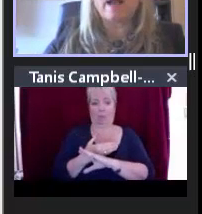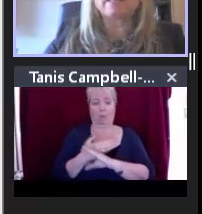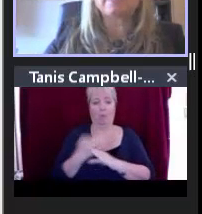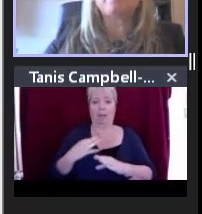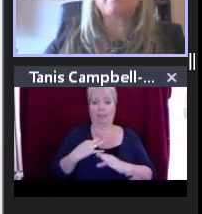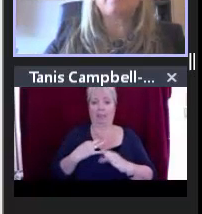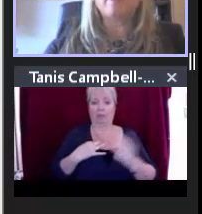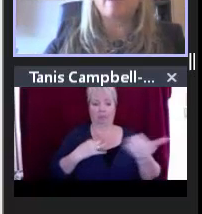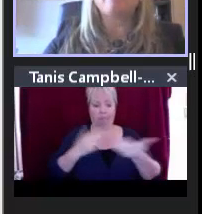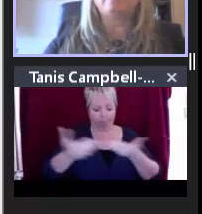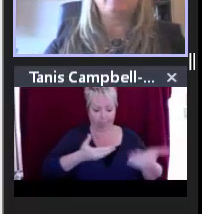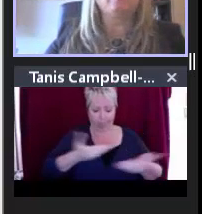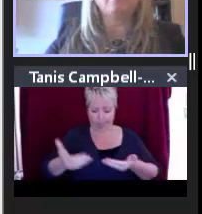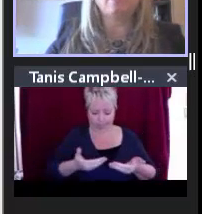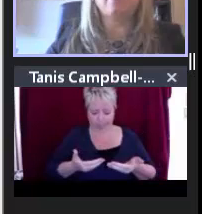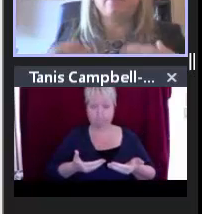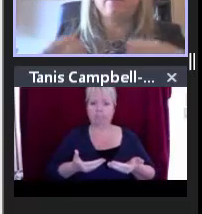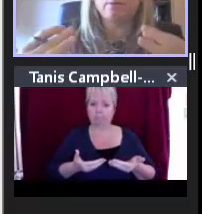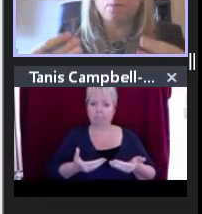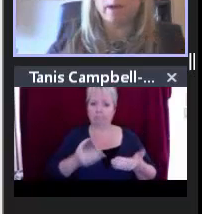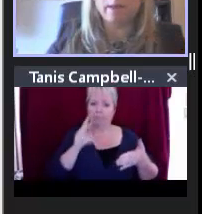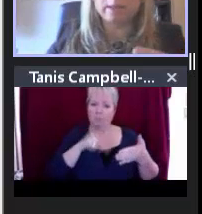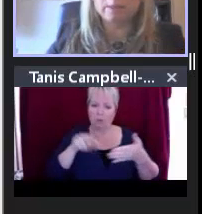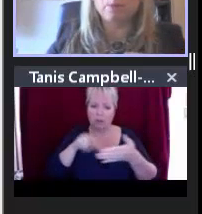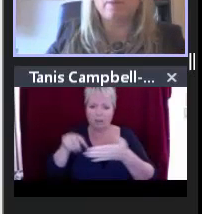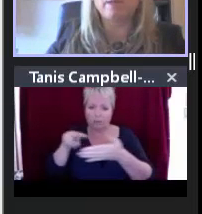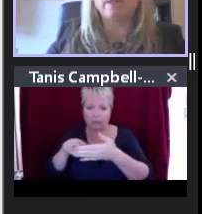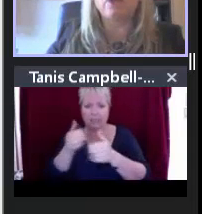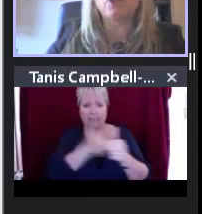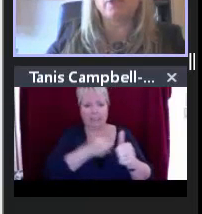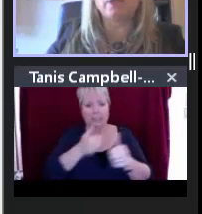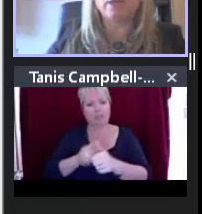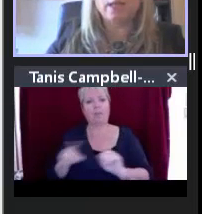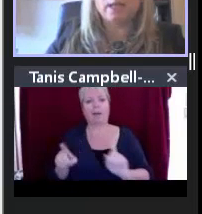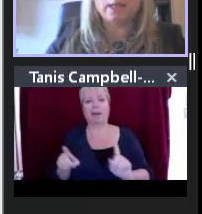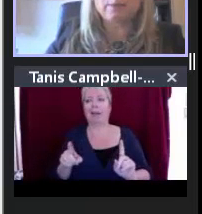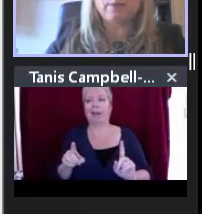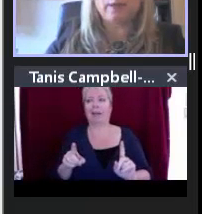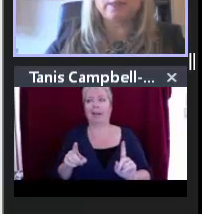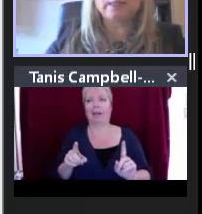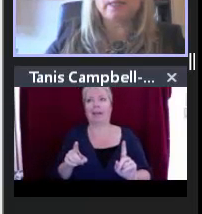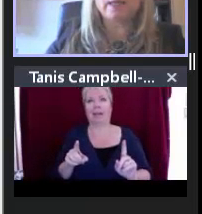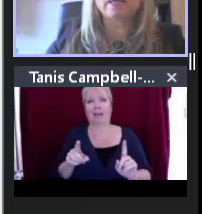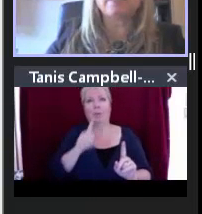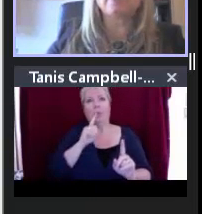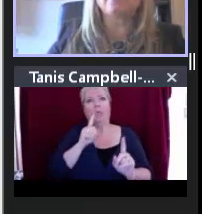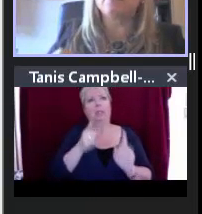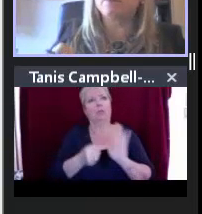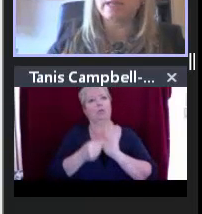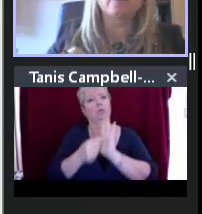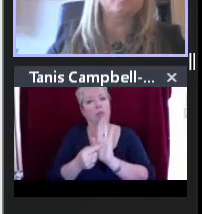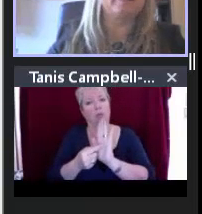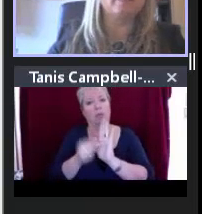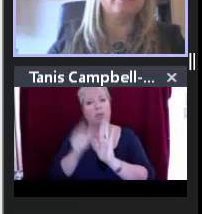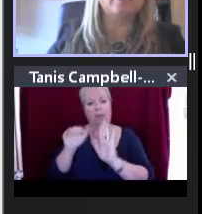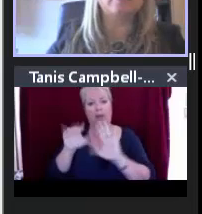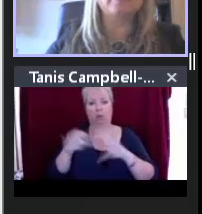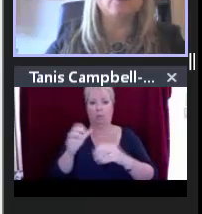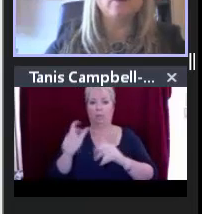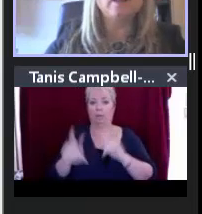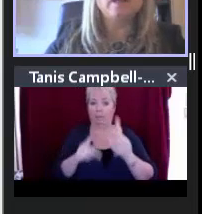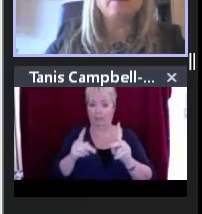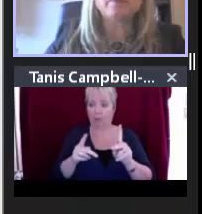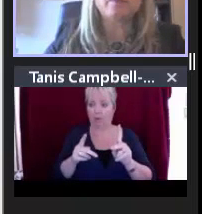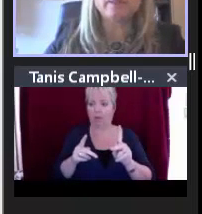really grasp the gravity of what this population is facing until there's an actual study